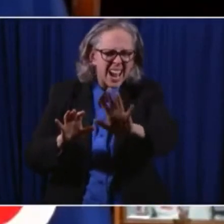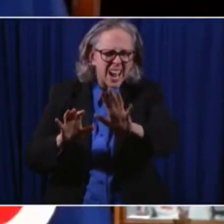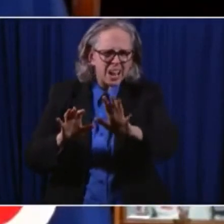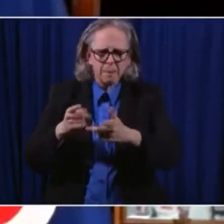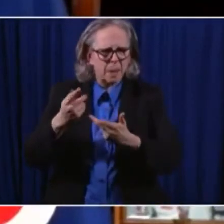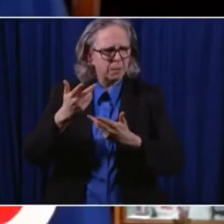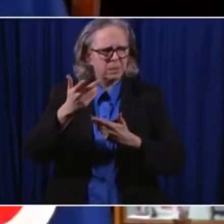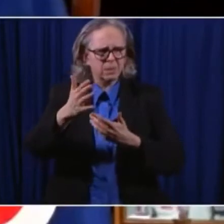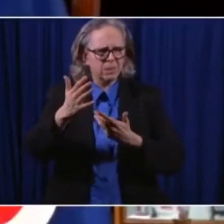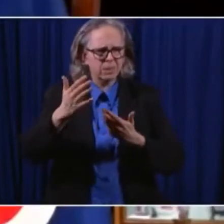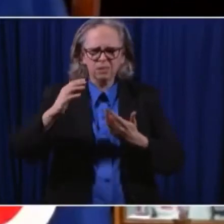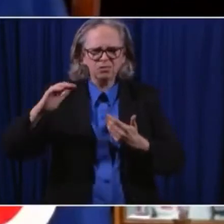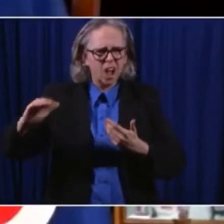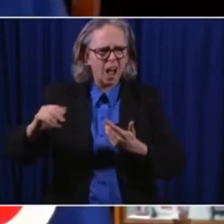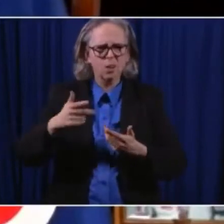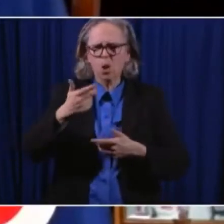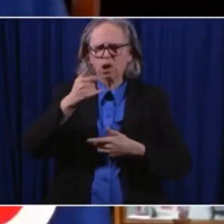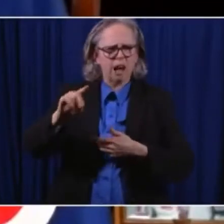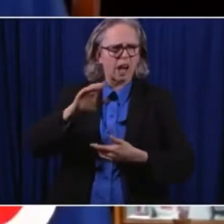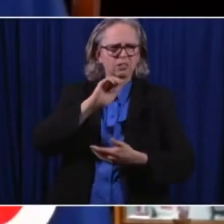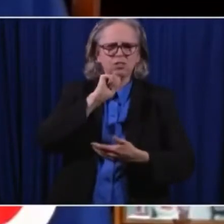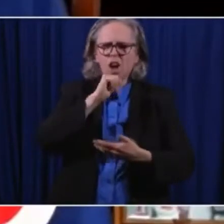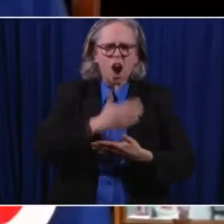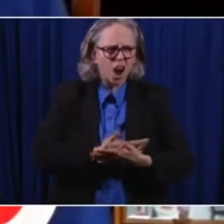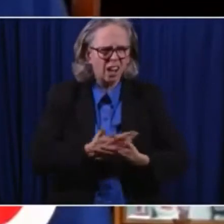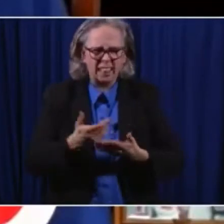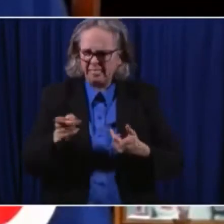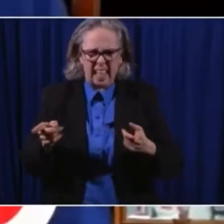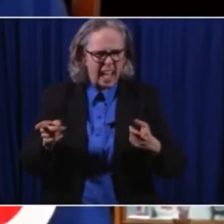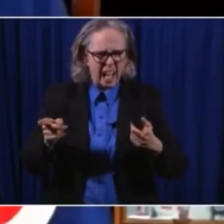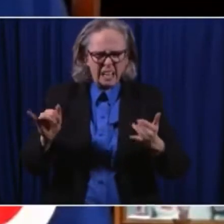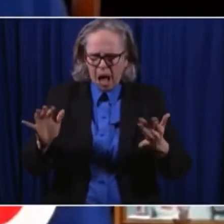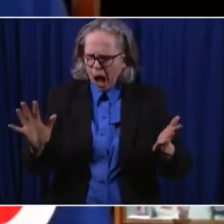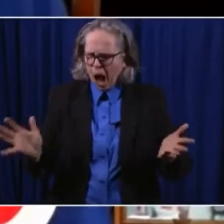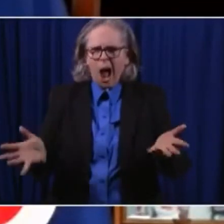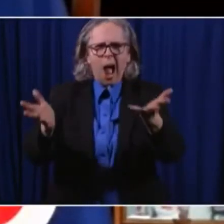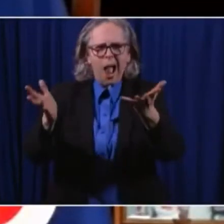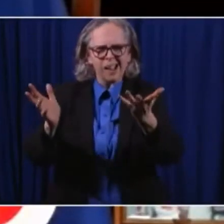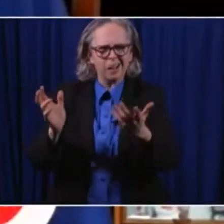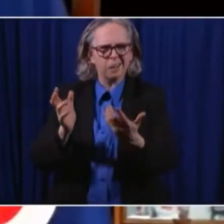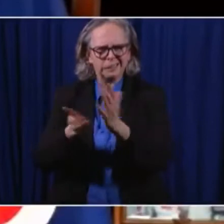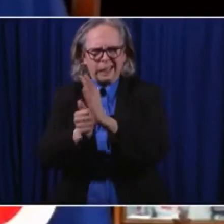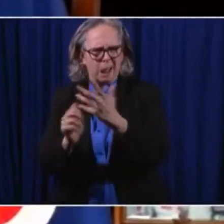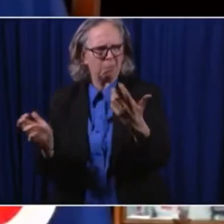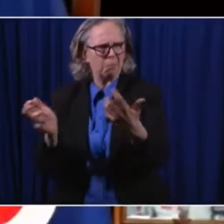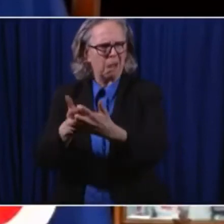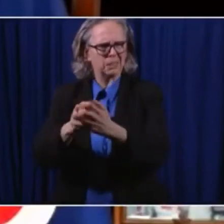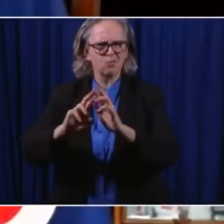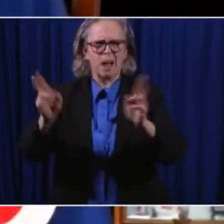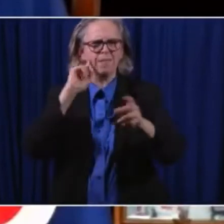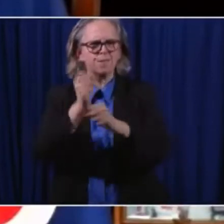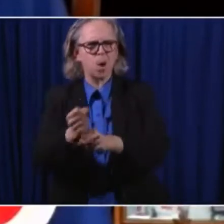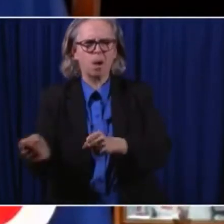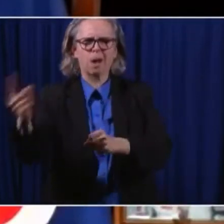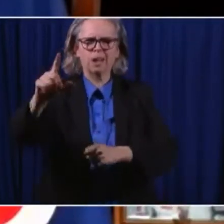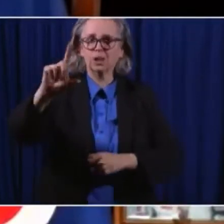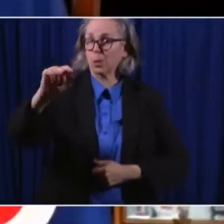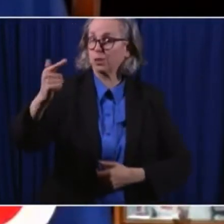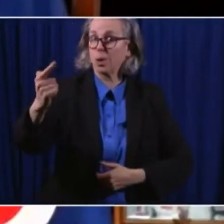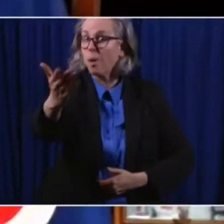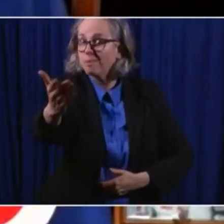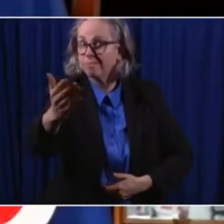get 2021 started off in a better light. And then along those lines, we know that we keep working on